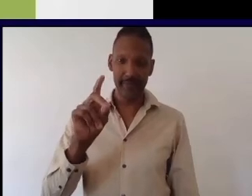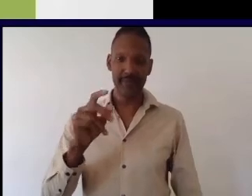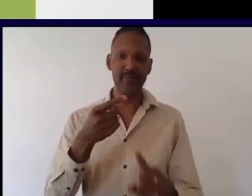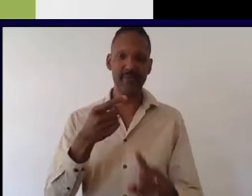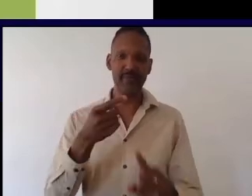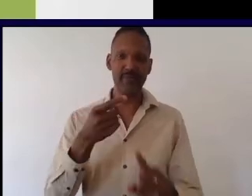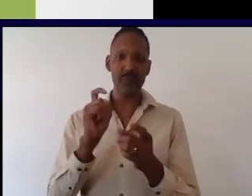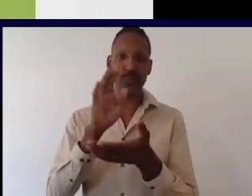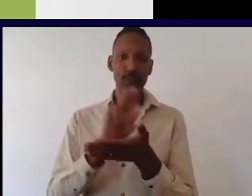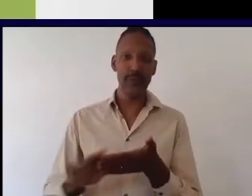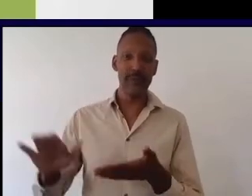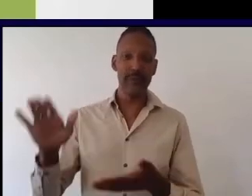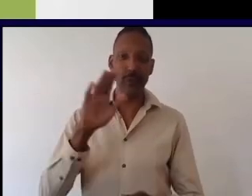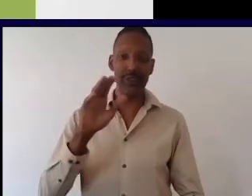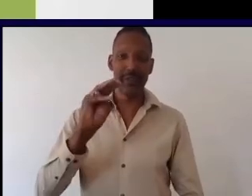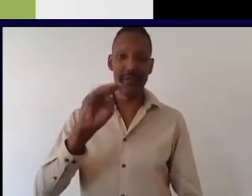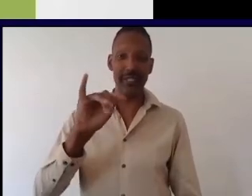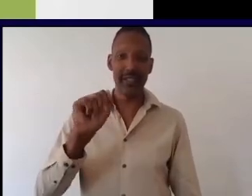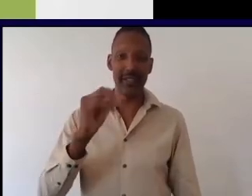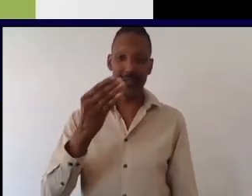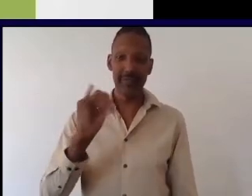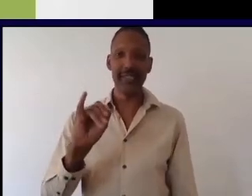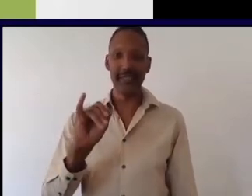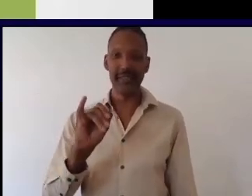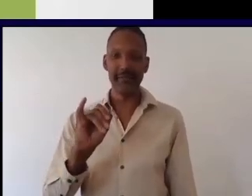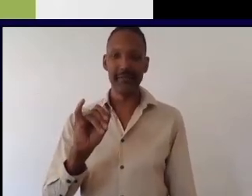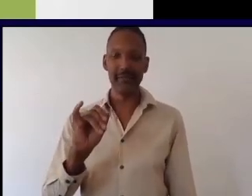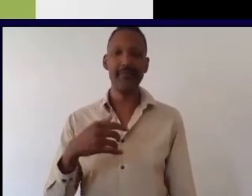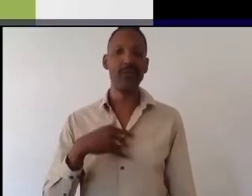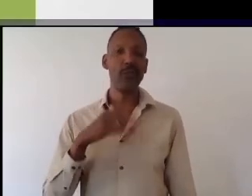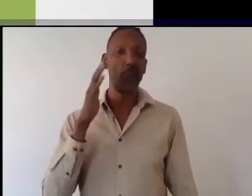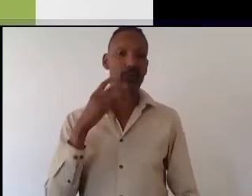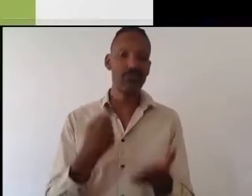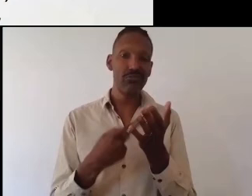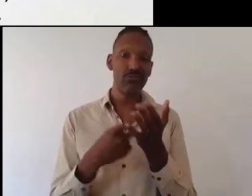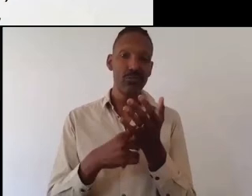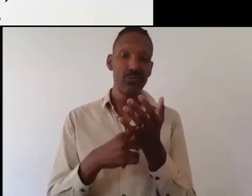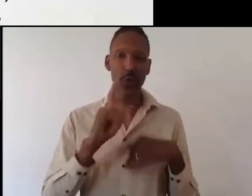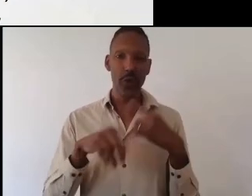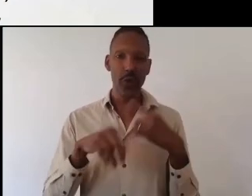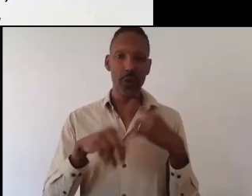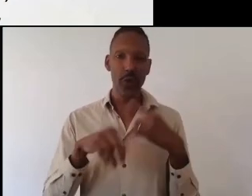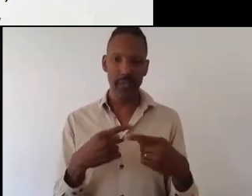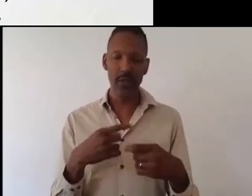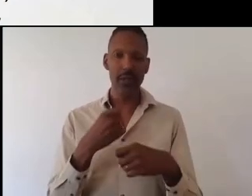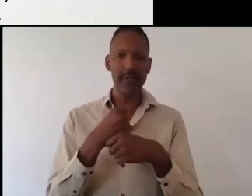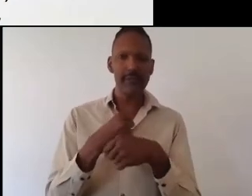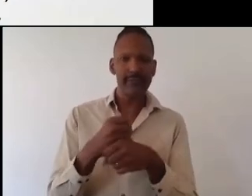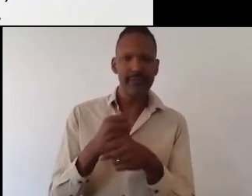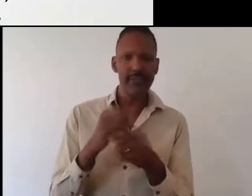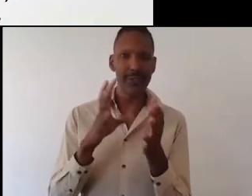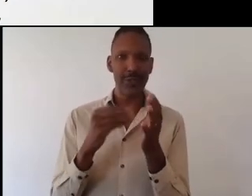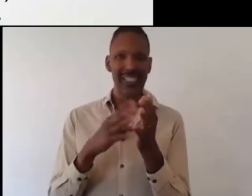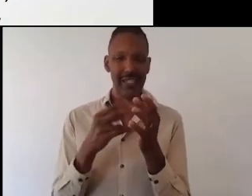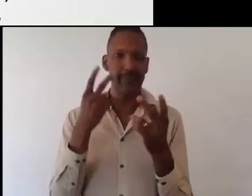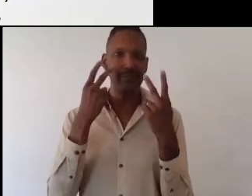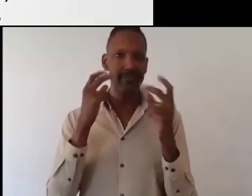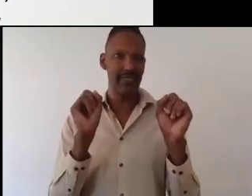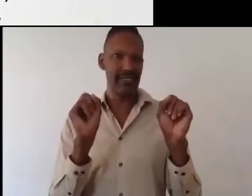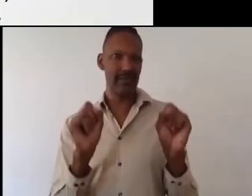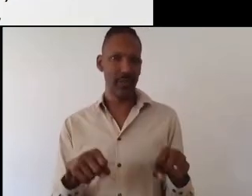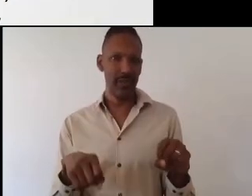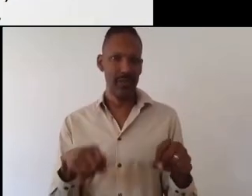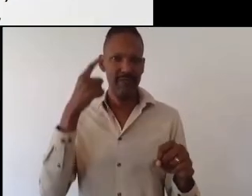afternoon about making science and engineering visible in early childhood. There is considerable reason